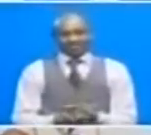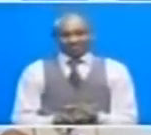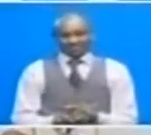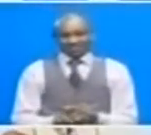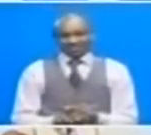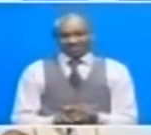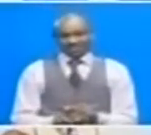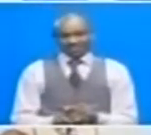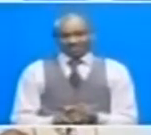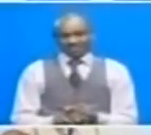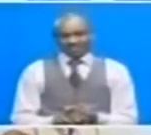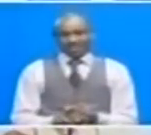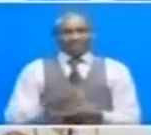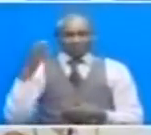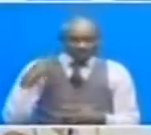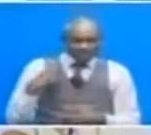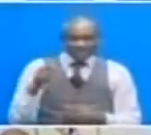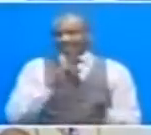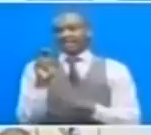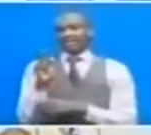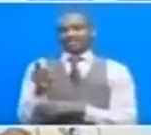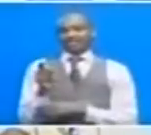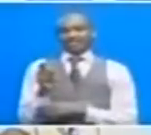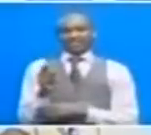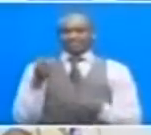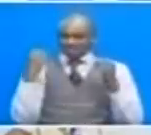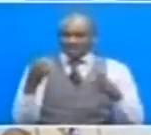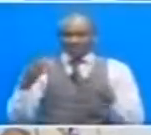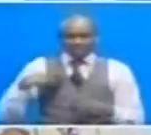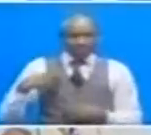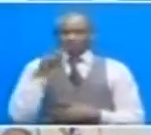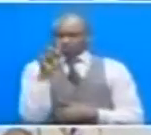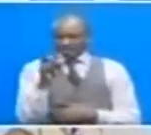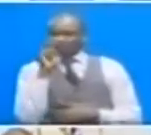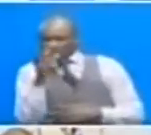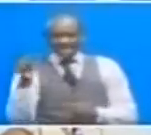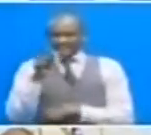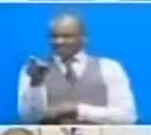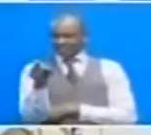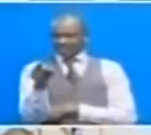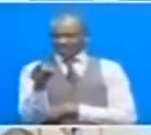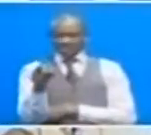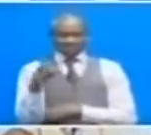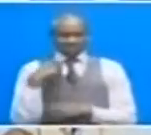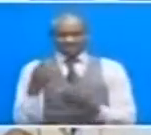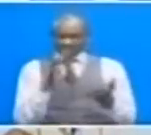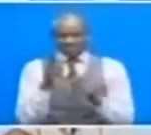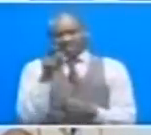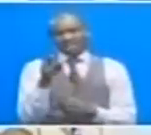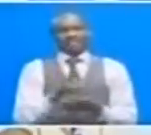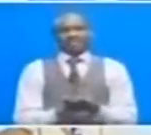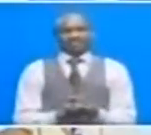Kitabo ni tan gari kidogo. Na wife alikuwa ananiambia, umeona gari? Something like that, only.